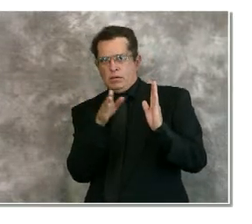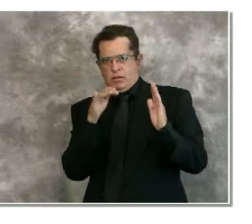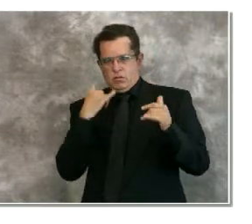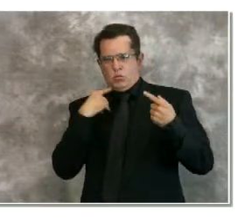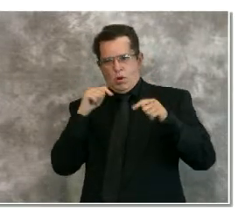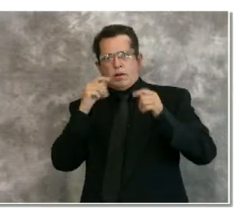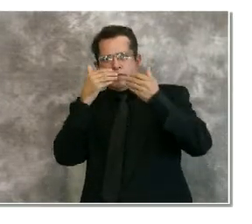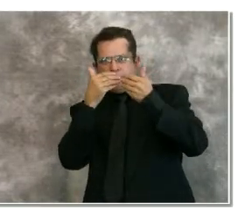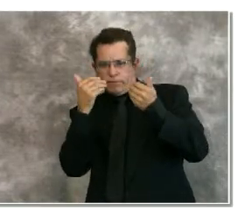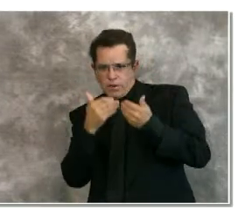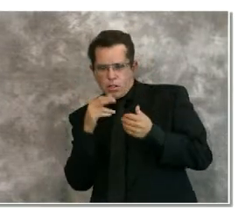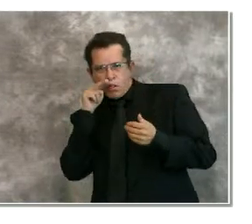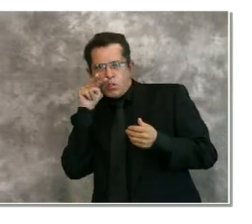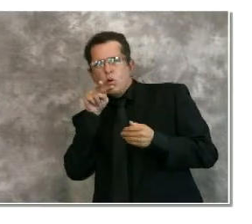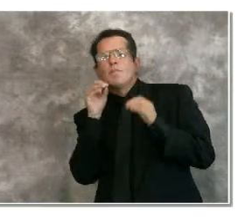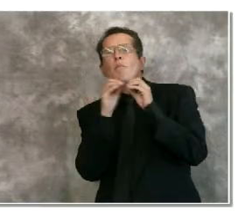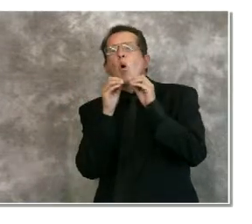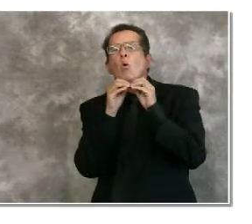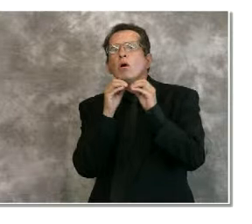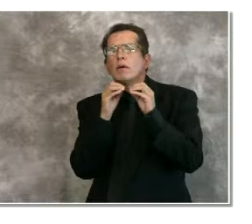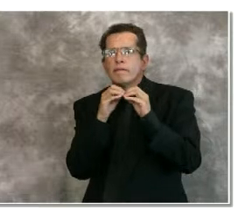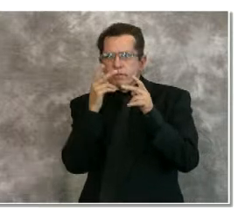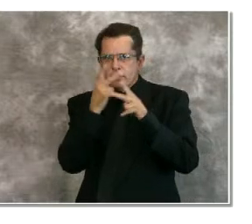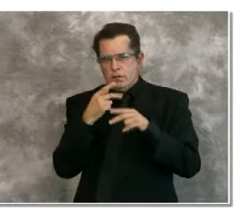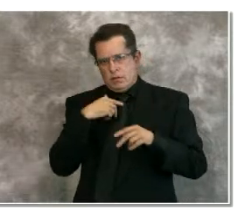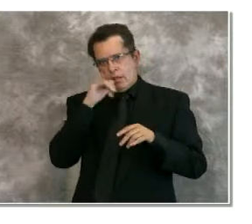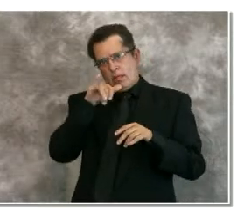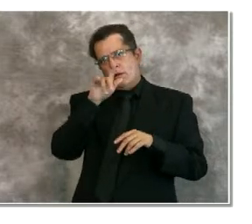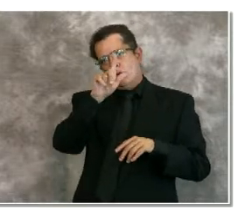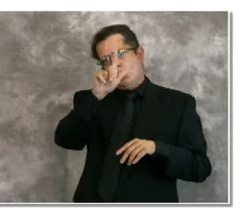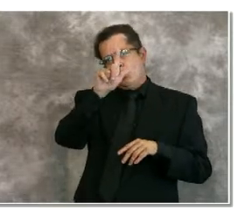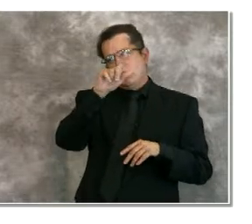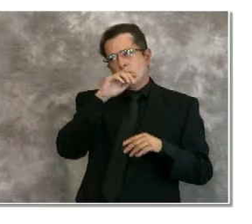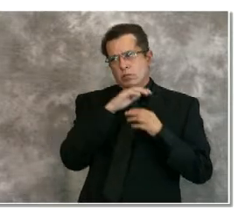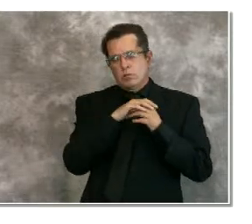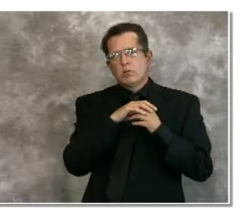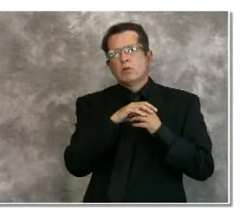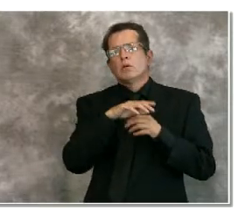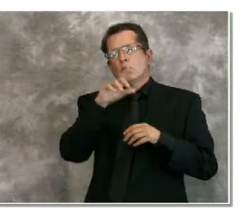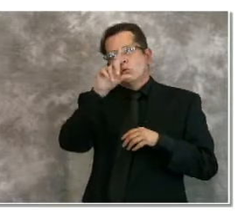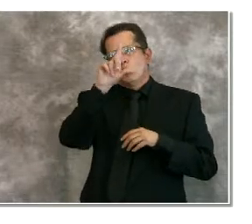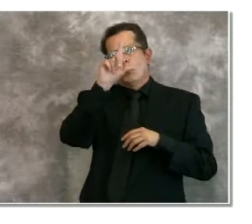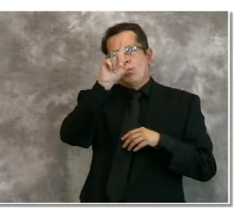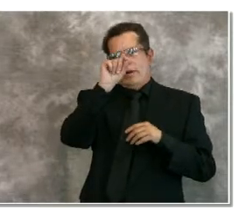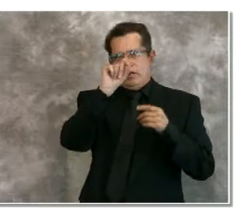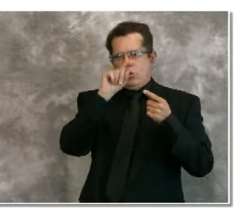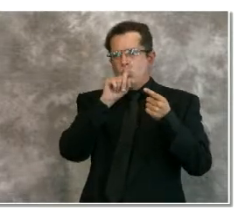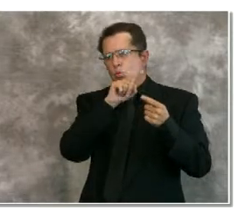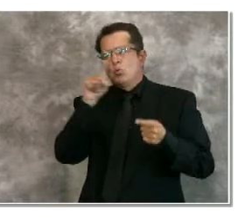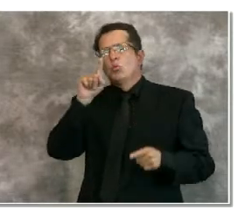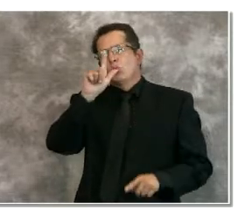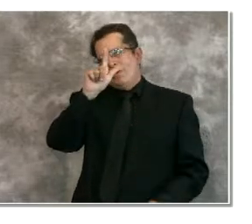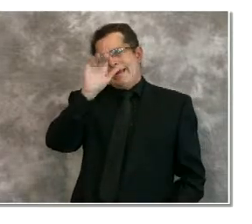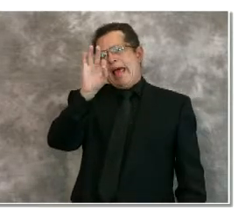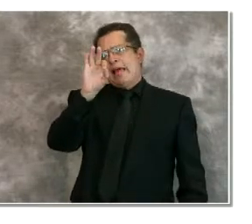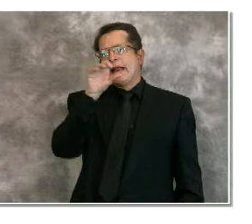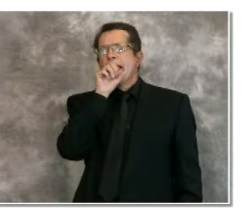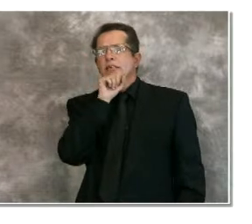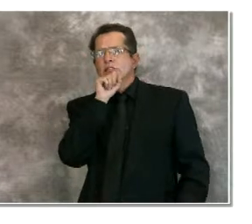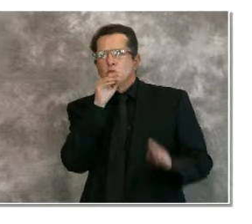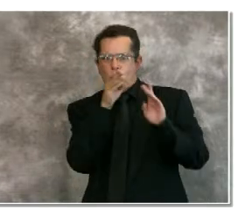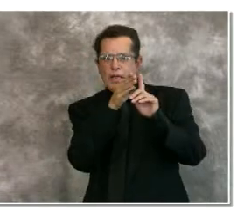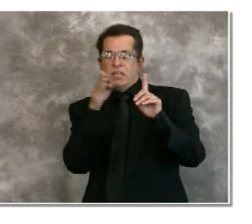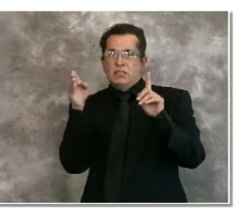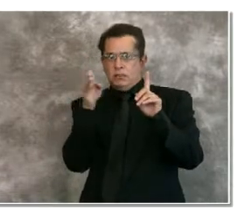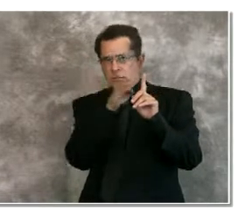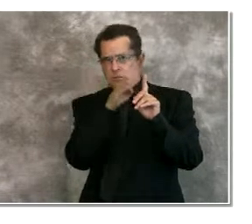group further, the 29 or 20 to 29 year of age, if you can go